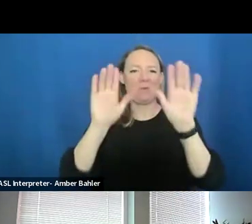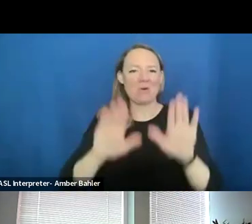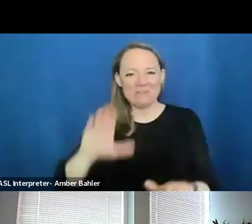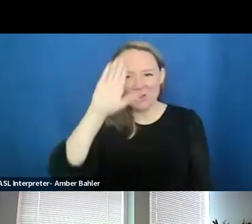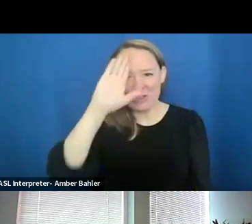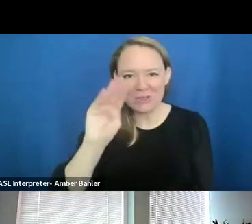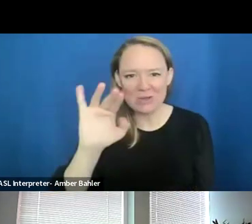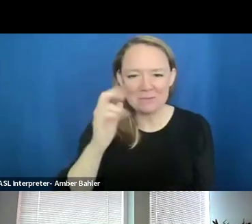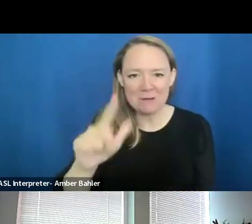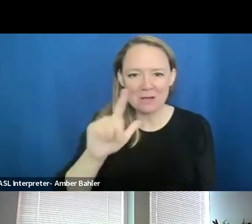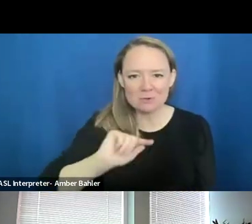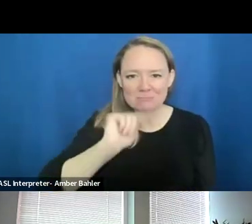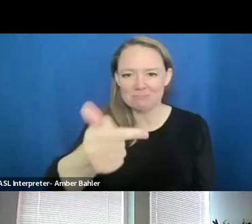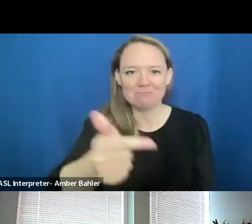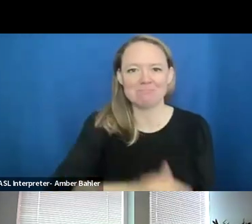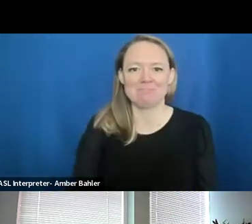Michael. You're up.